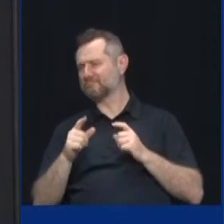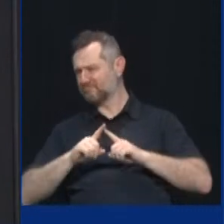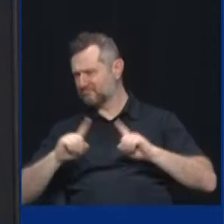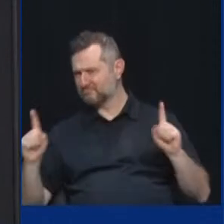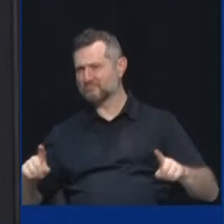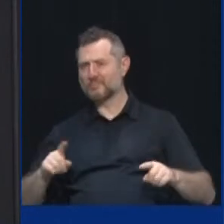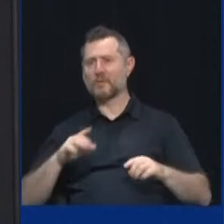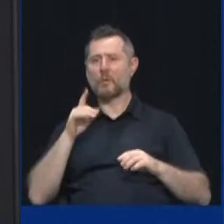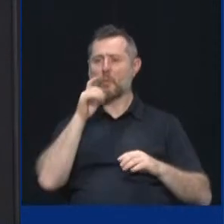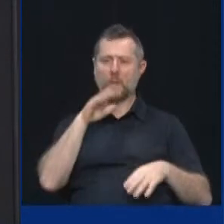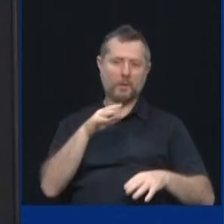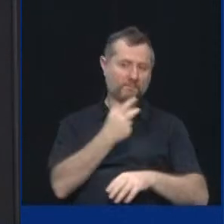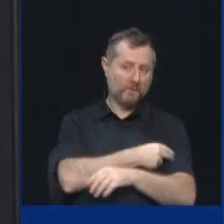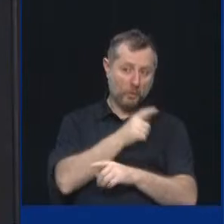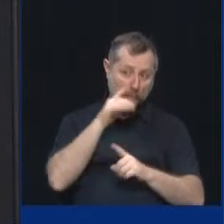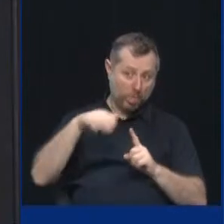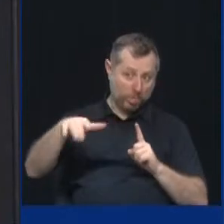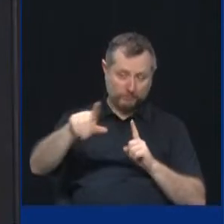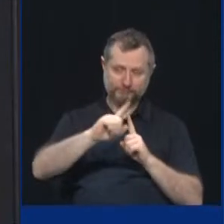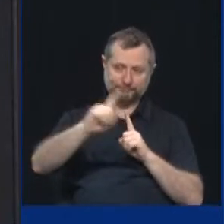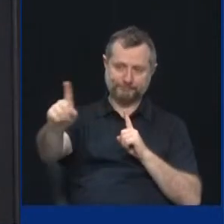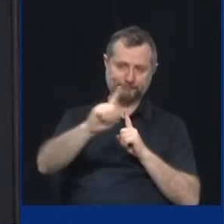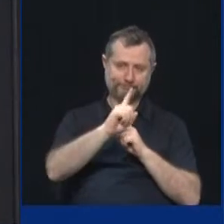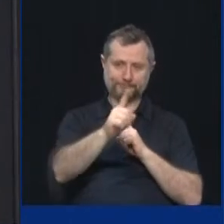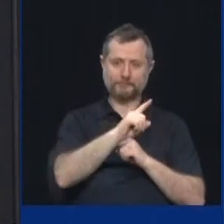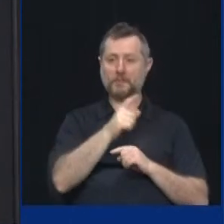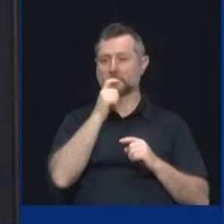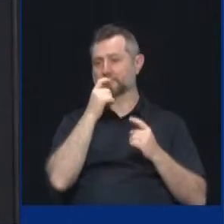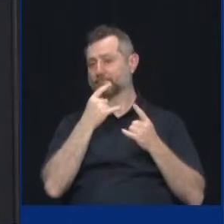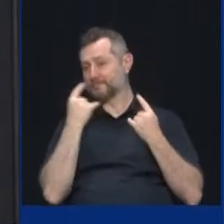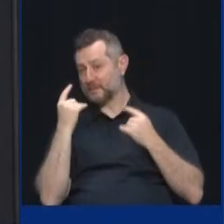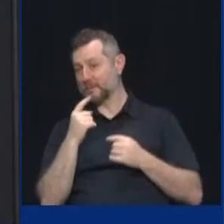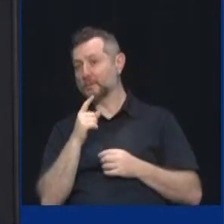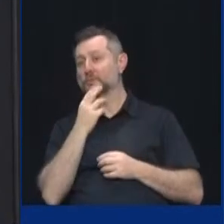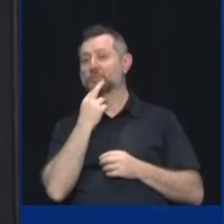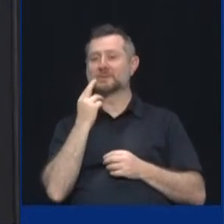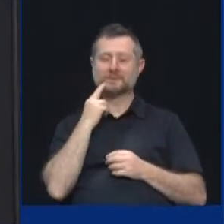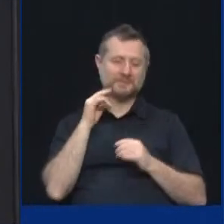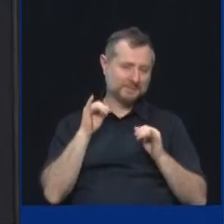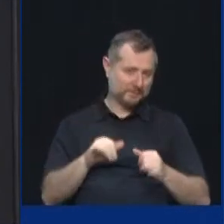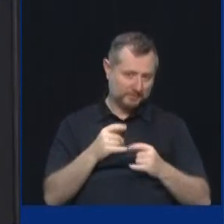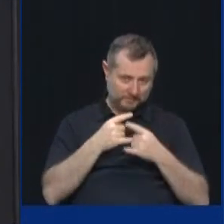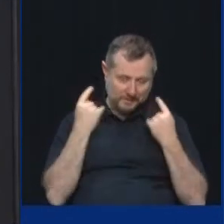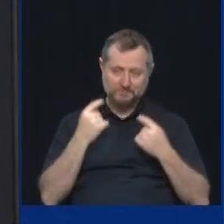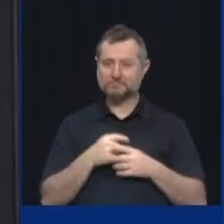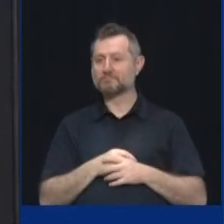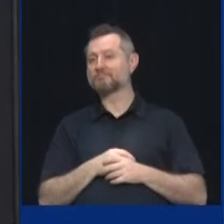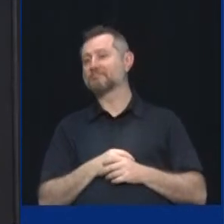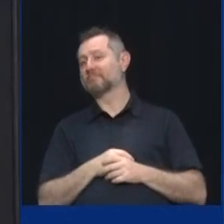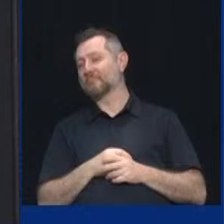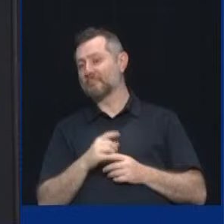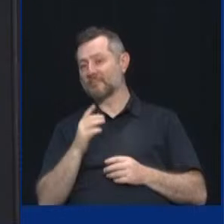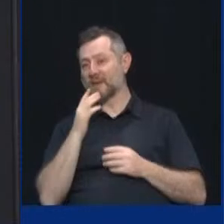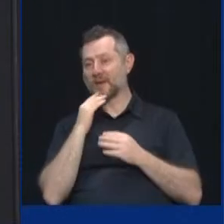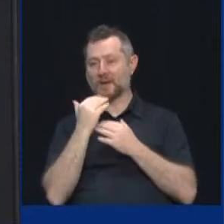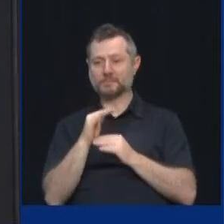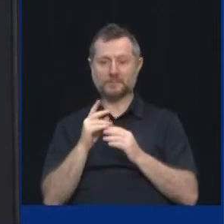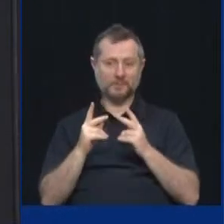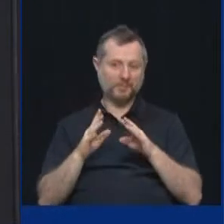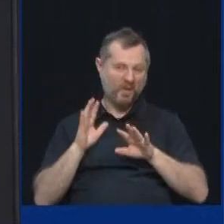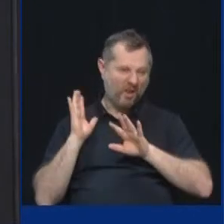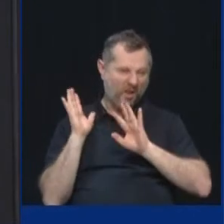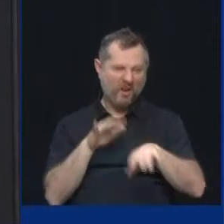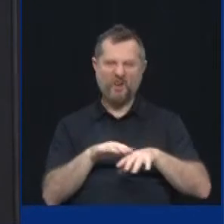the unvaccinated, as well as mask requirements. Restaurants still have capacity restrictions as well, and